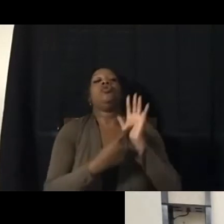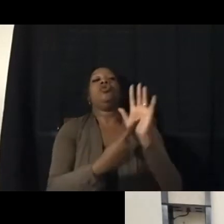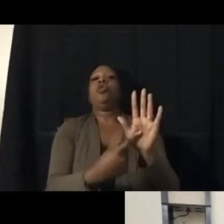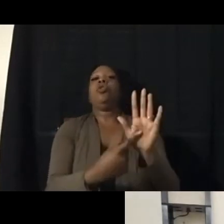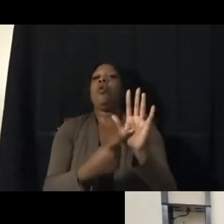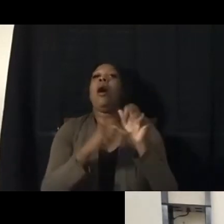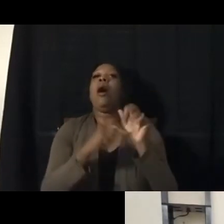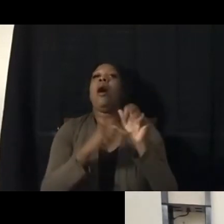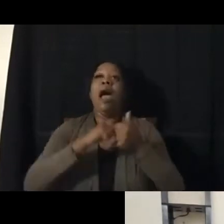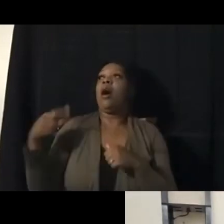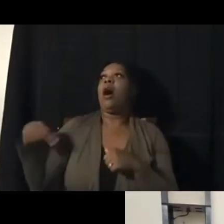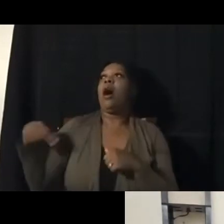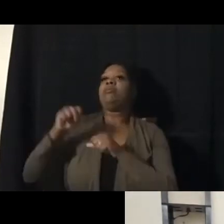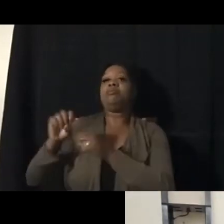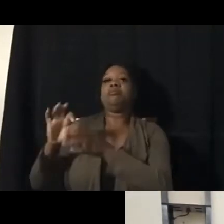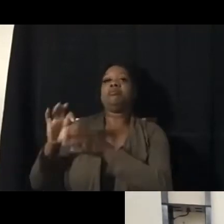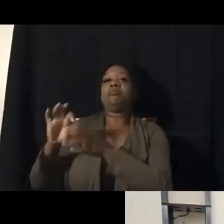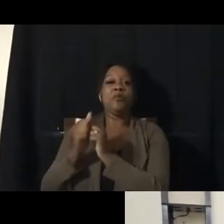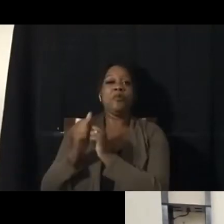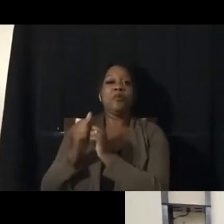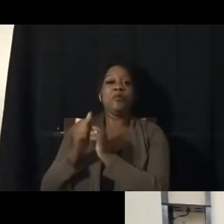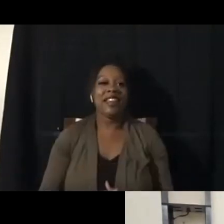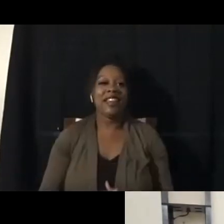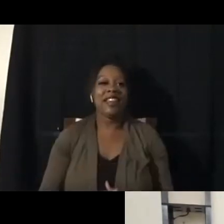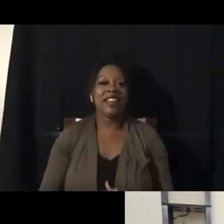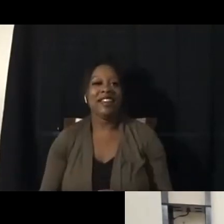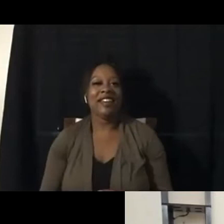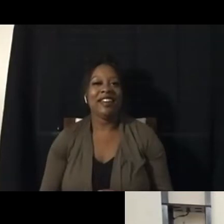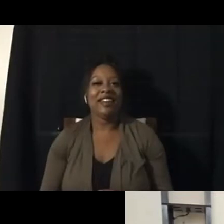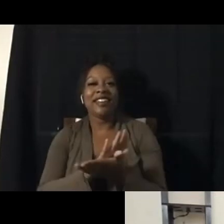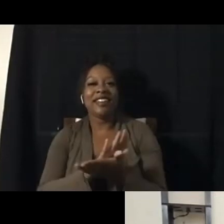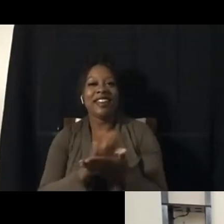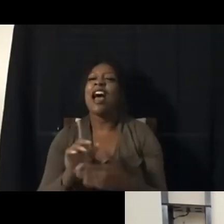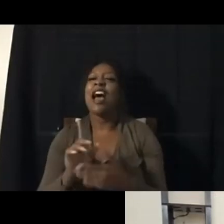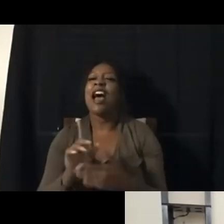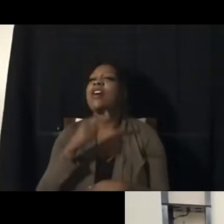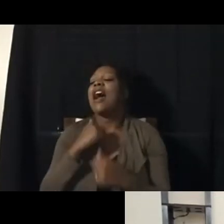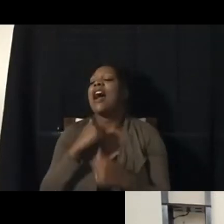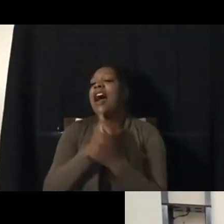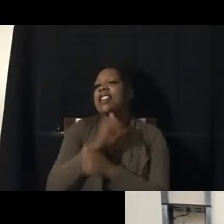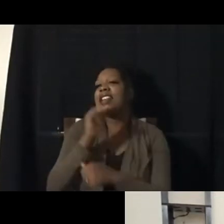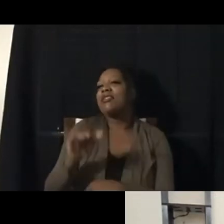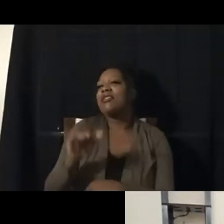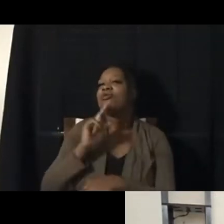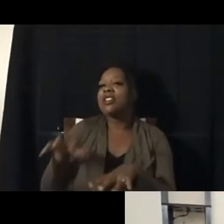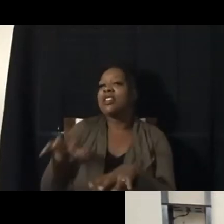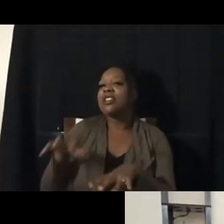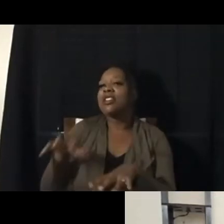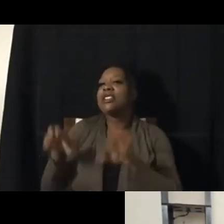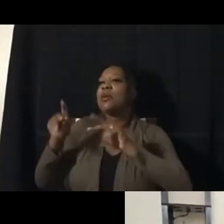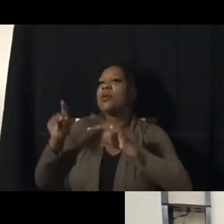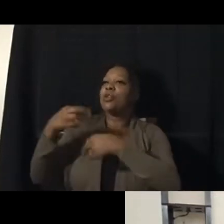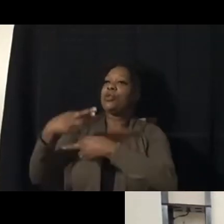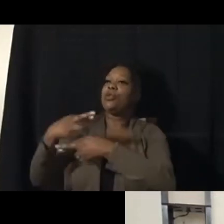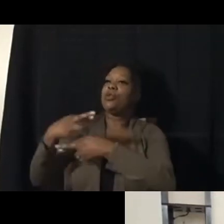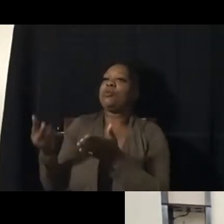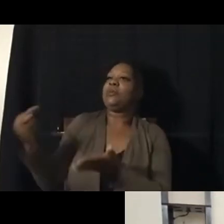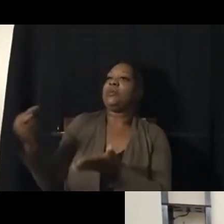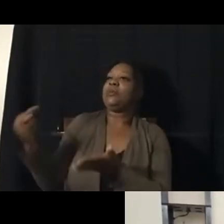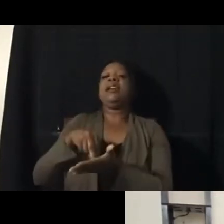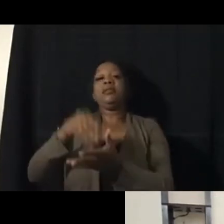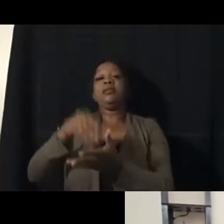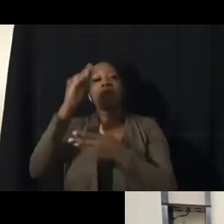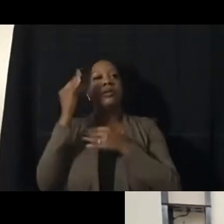Nice, nice. I love that because it really takes people in the room to really stand up and say like, this is the story I want to